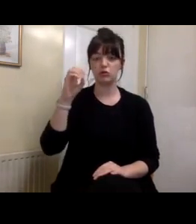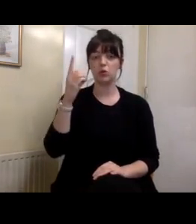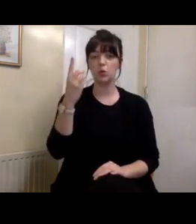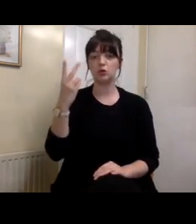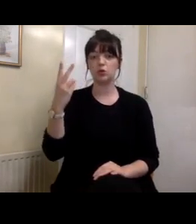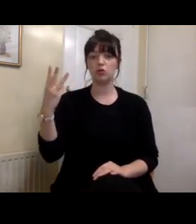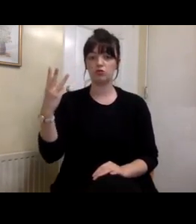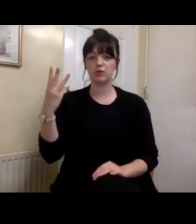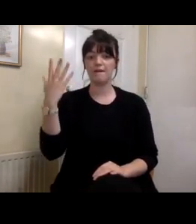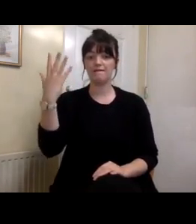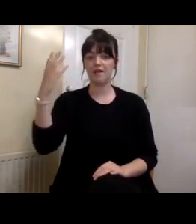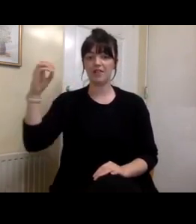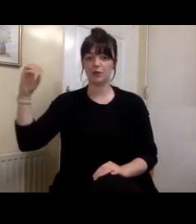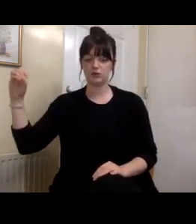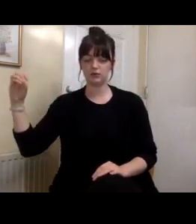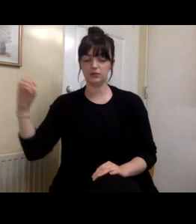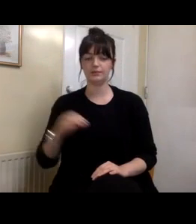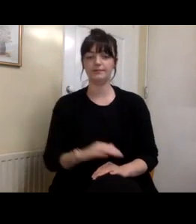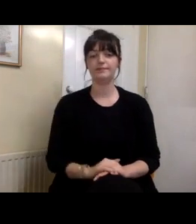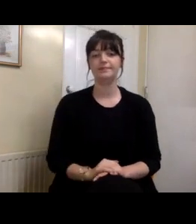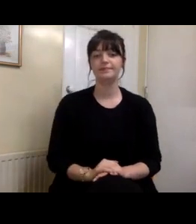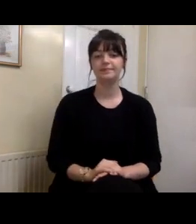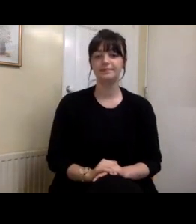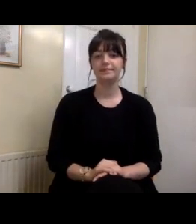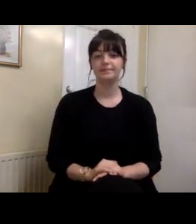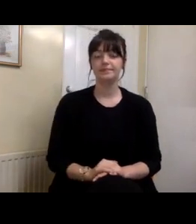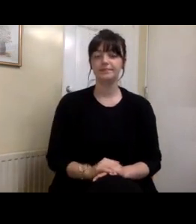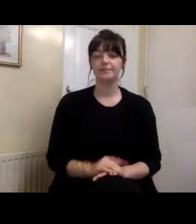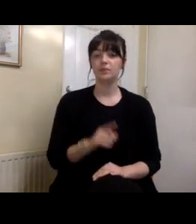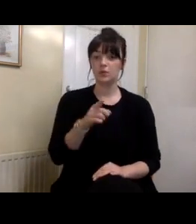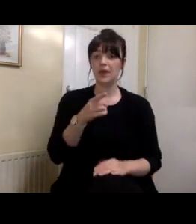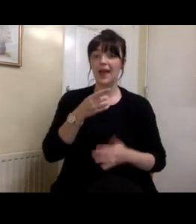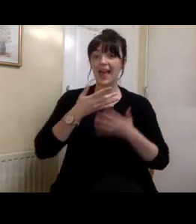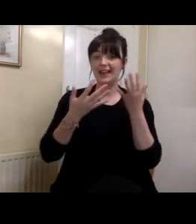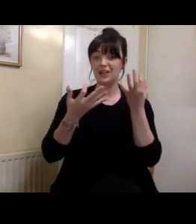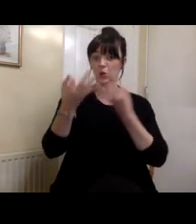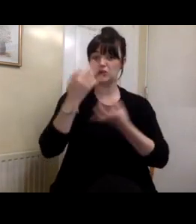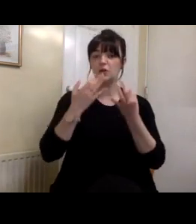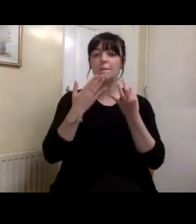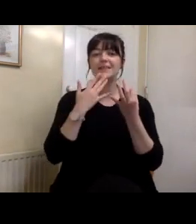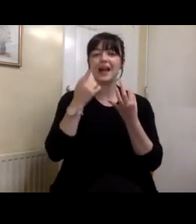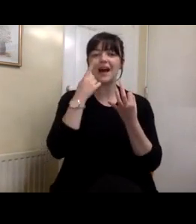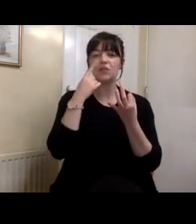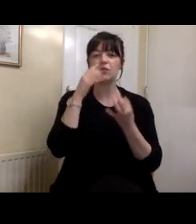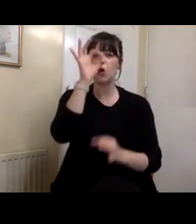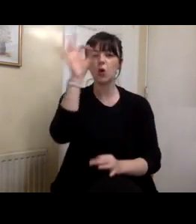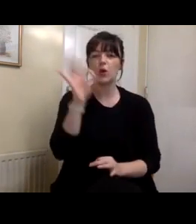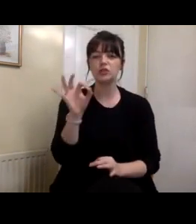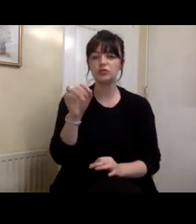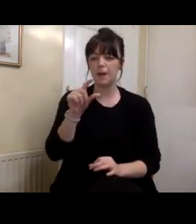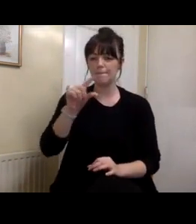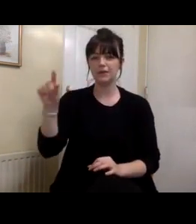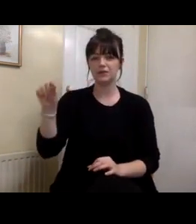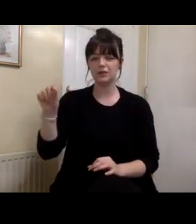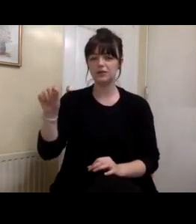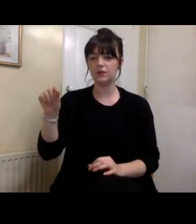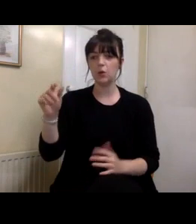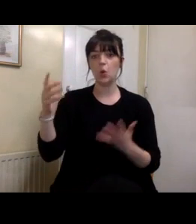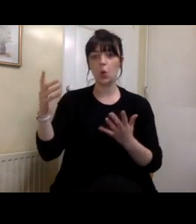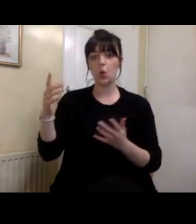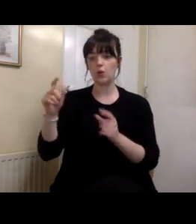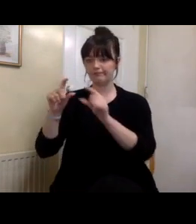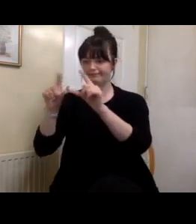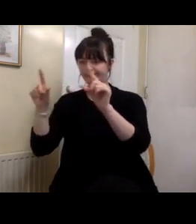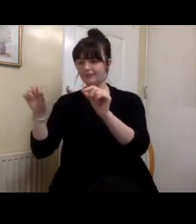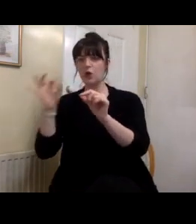123 5000. To ask a question today, please look on your screen for a question mark button or click the field that